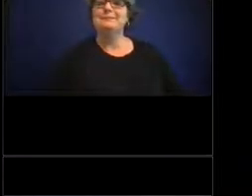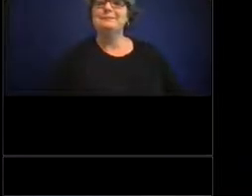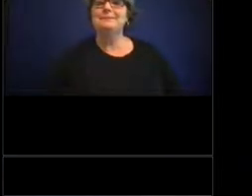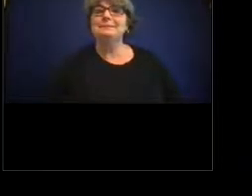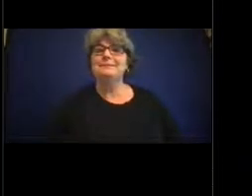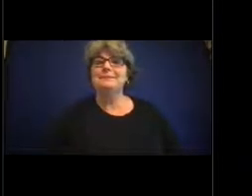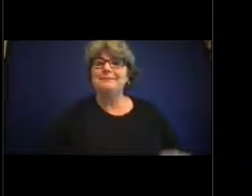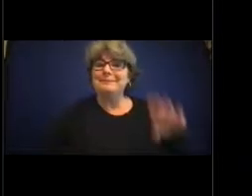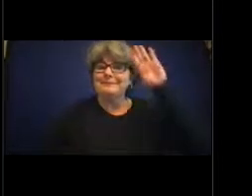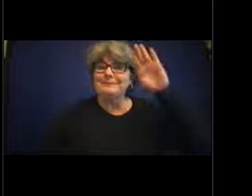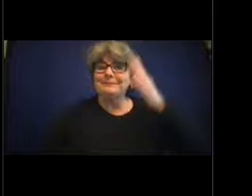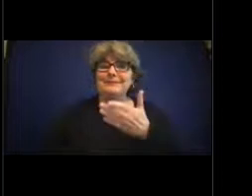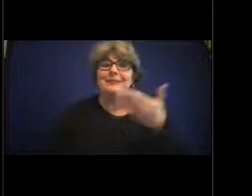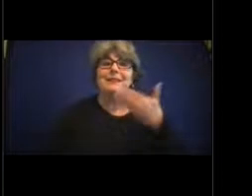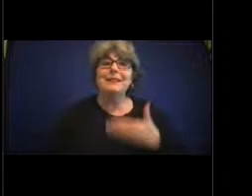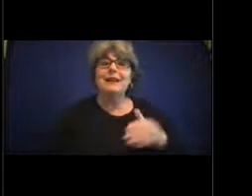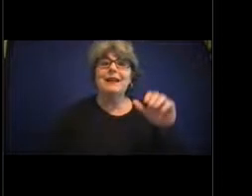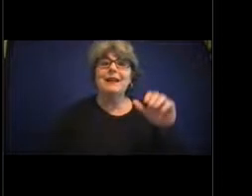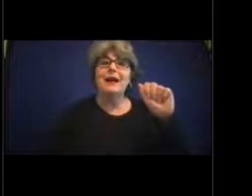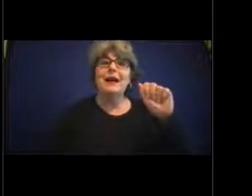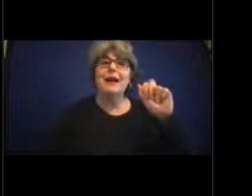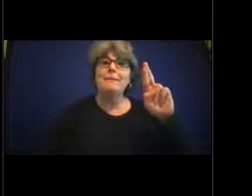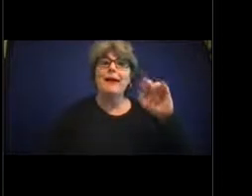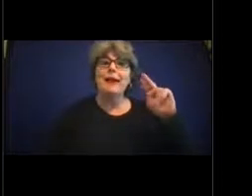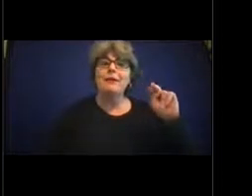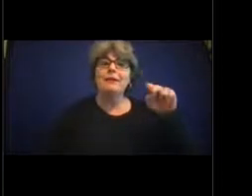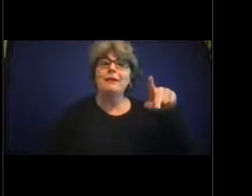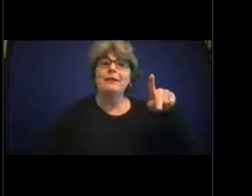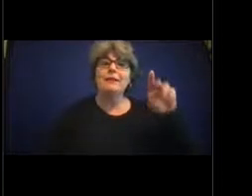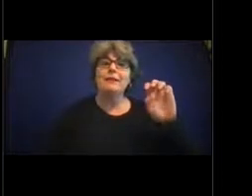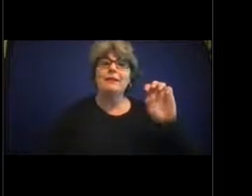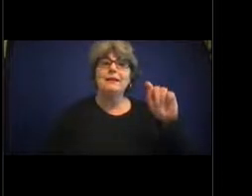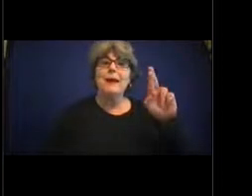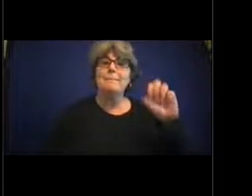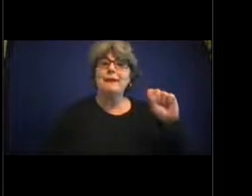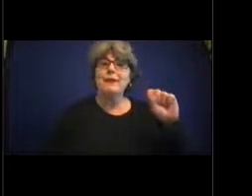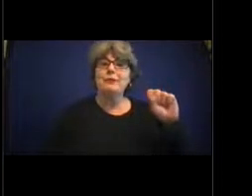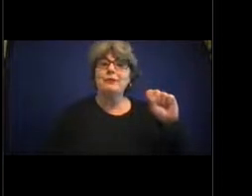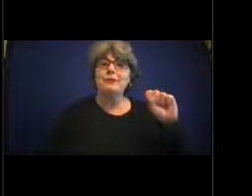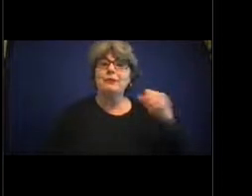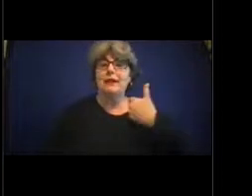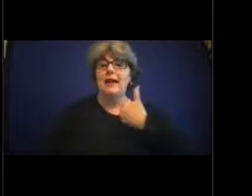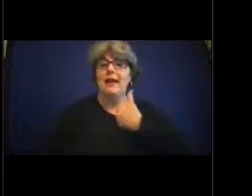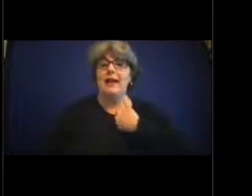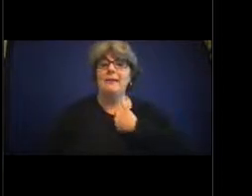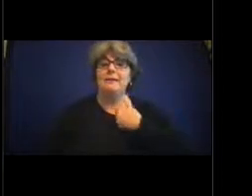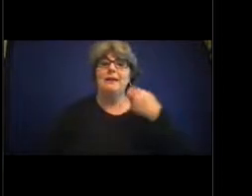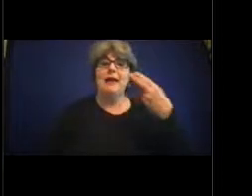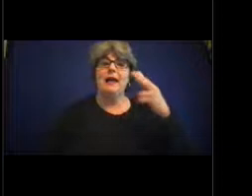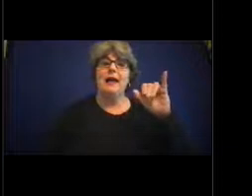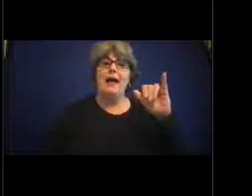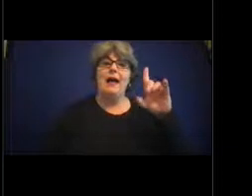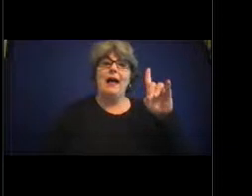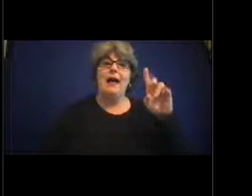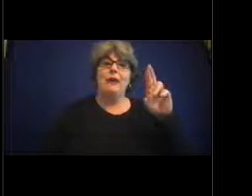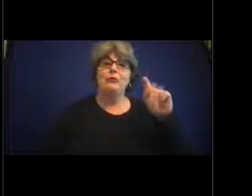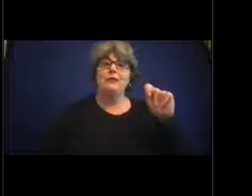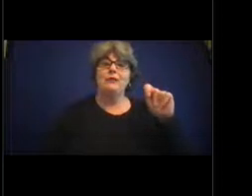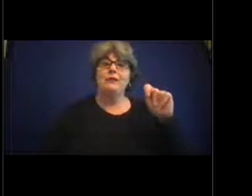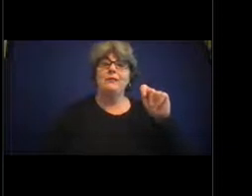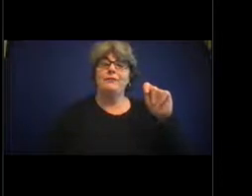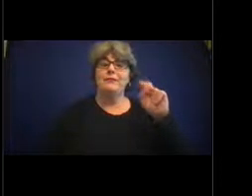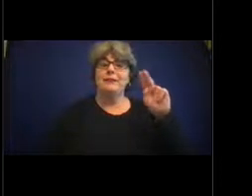Hey everybody, I'm Aaron Peters. Thanks, Andy. I am a hydrologist for NOAA's National Weather